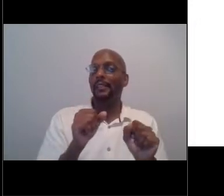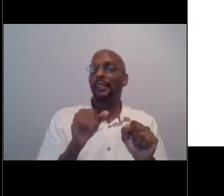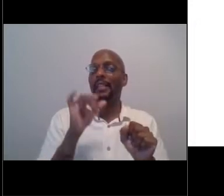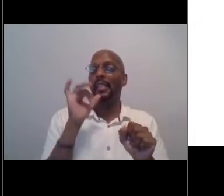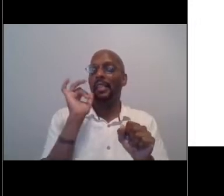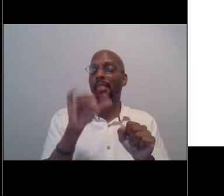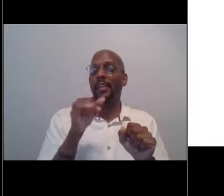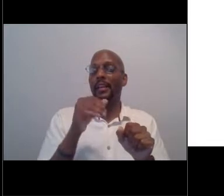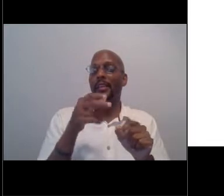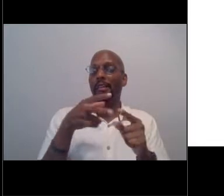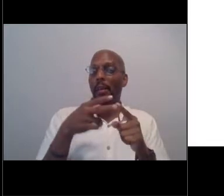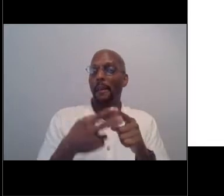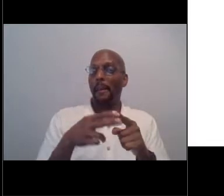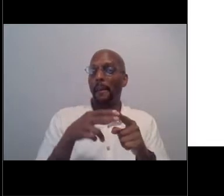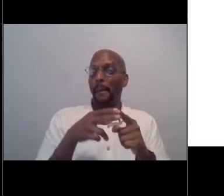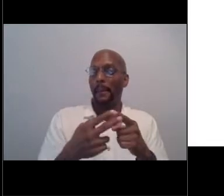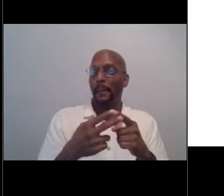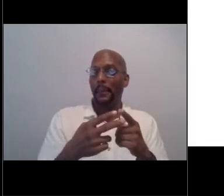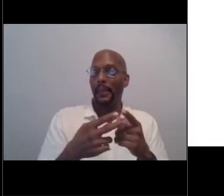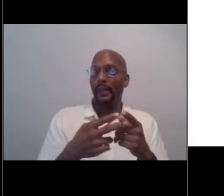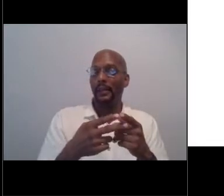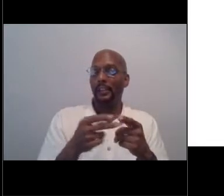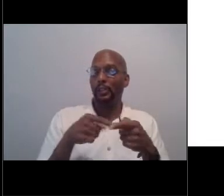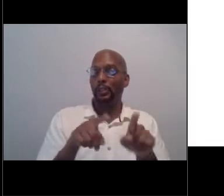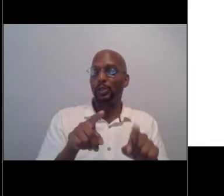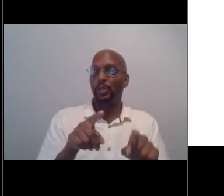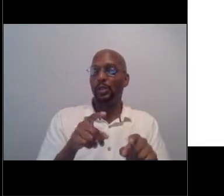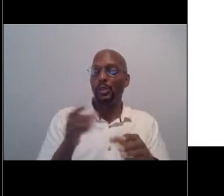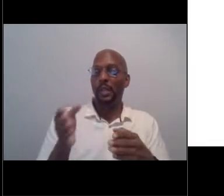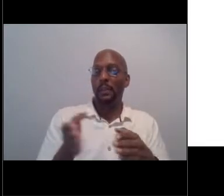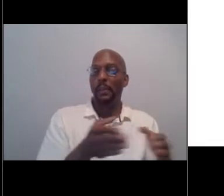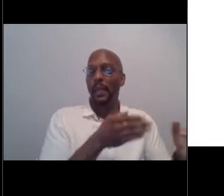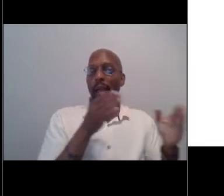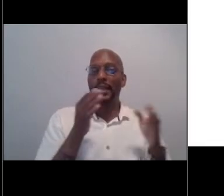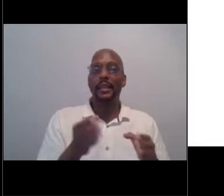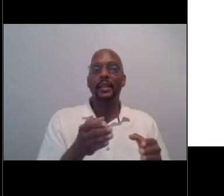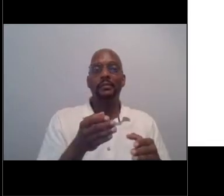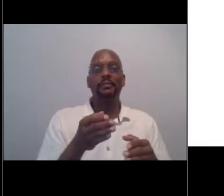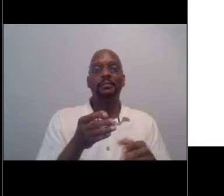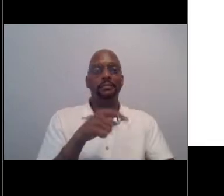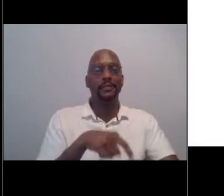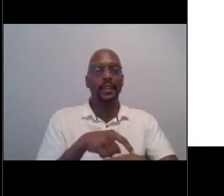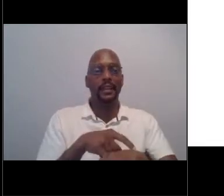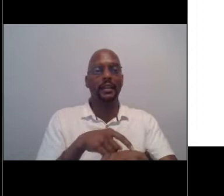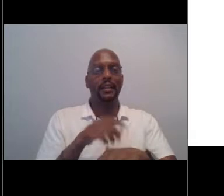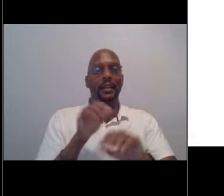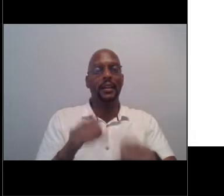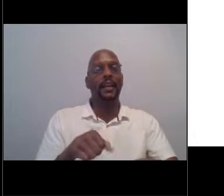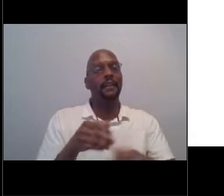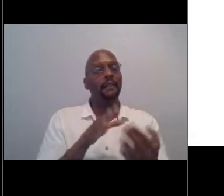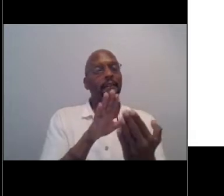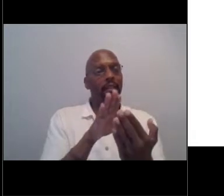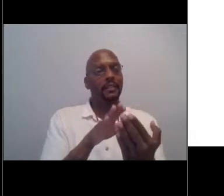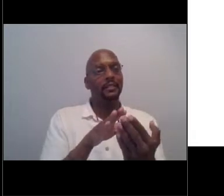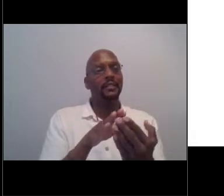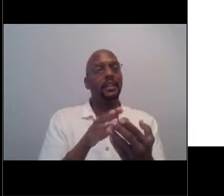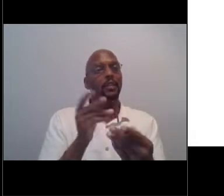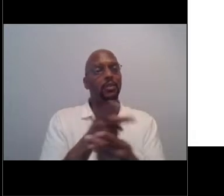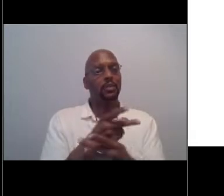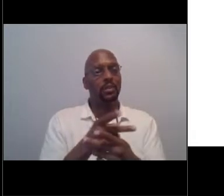maintenance concerns that were raised during the planning phases can be addressed. And lastly, we're seeking to understand whether